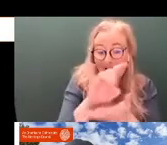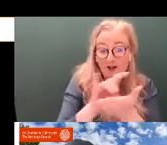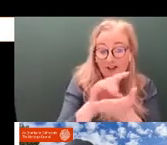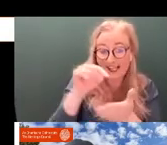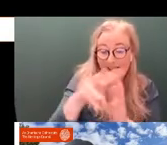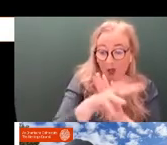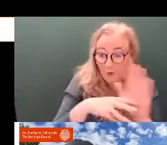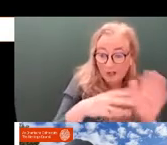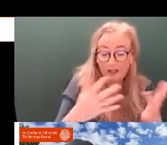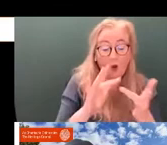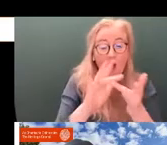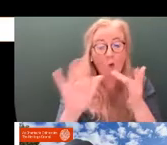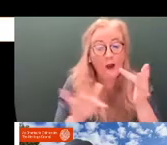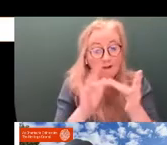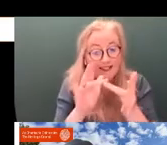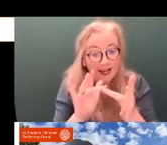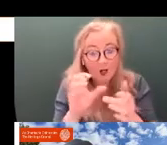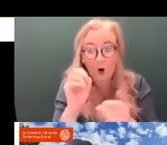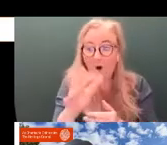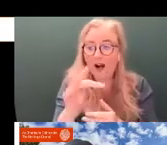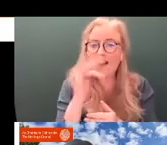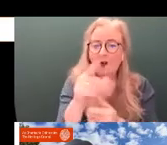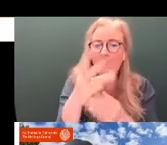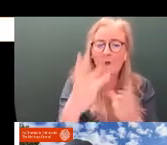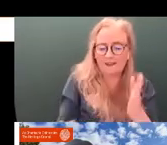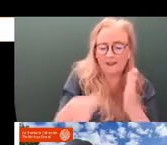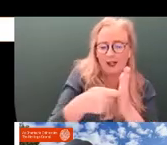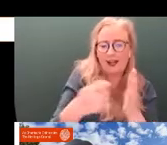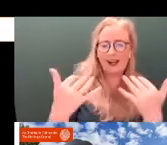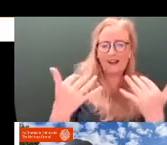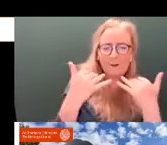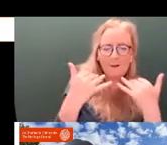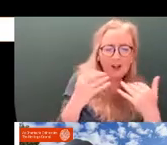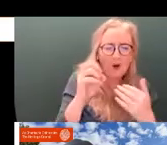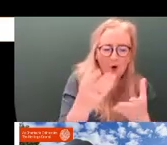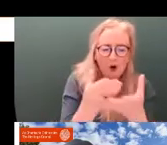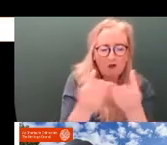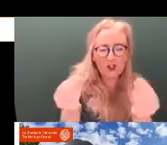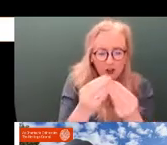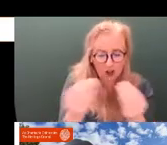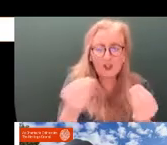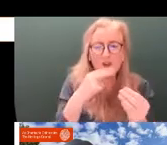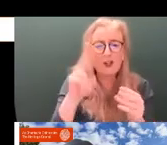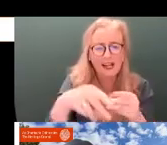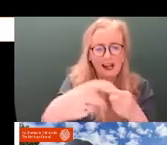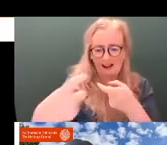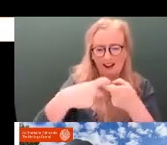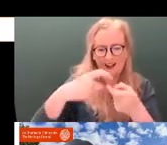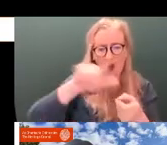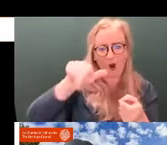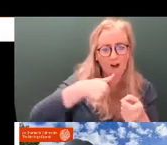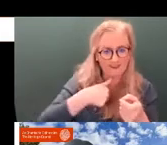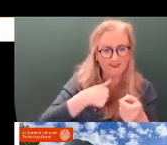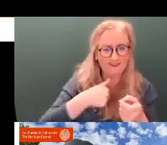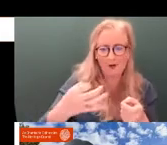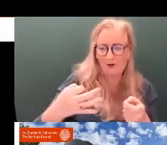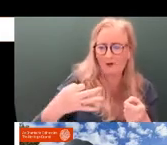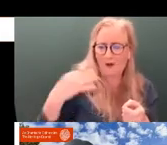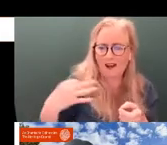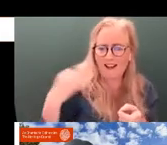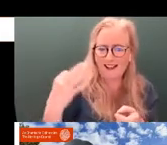website or if you want information or resources, please feel free to contact us. And we'd be delighted to